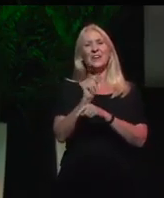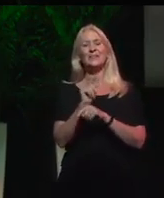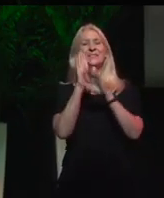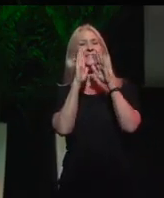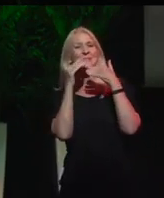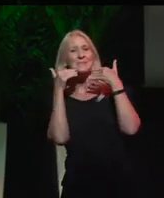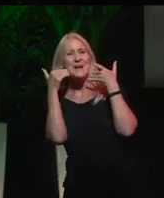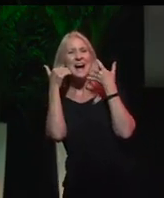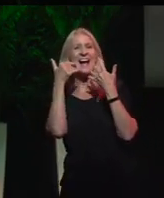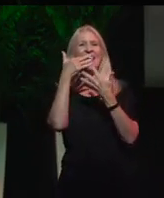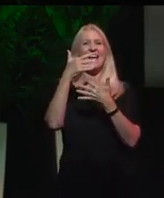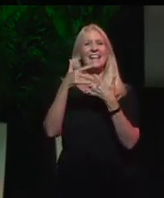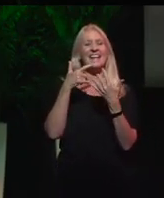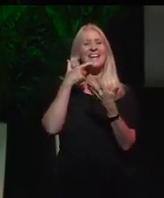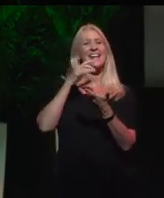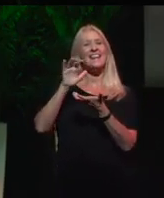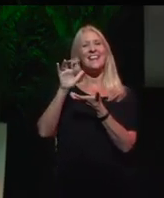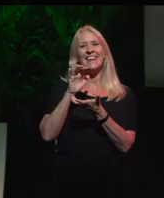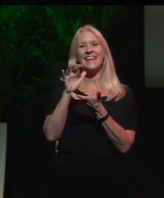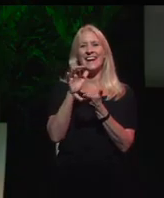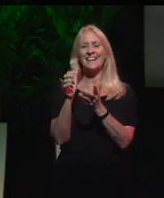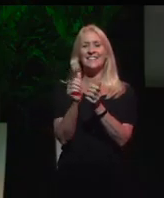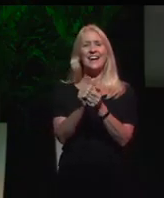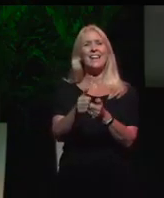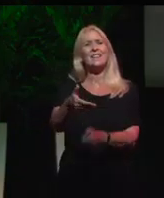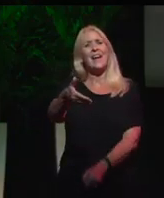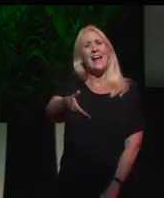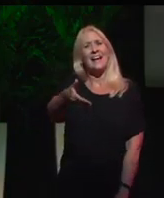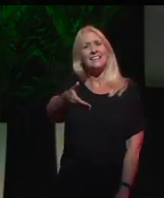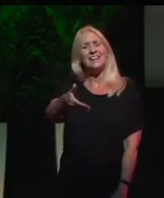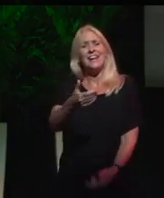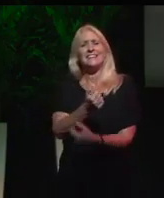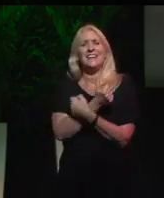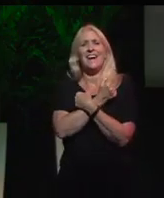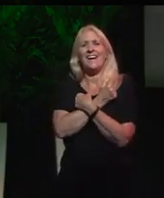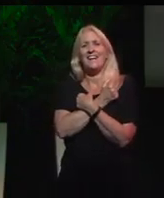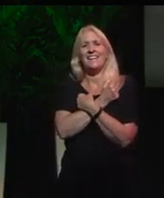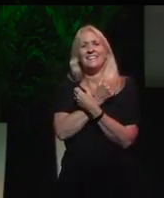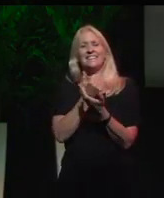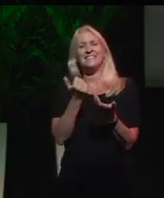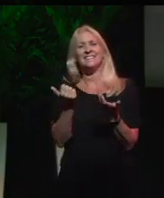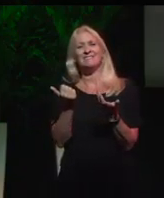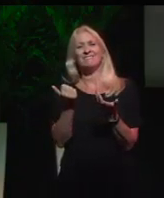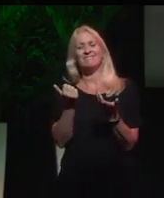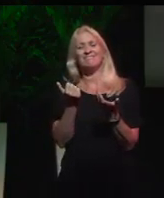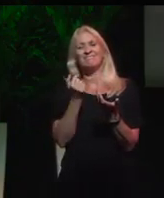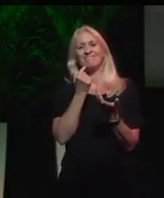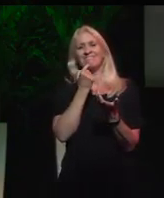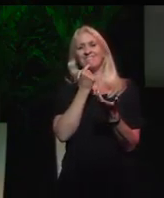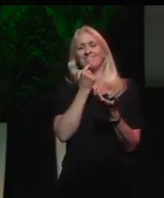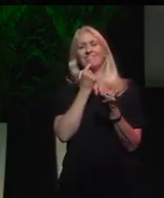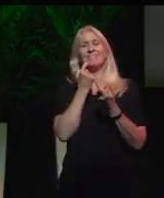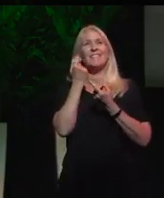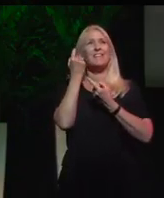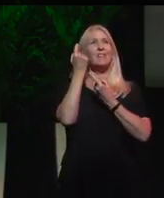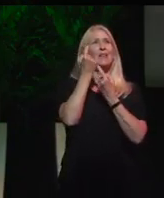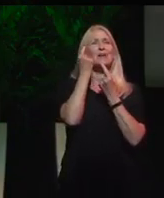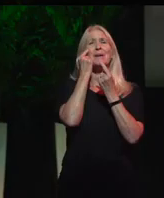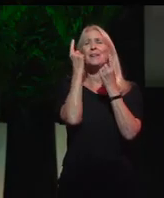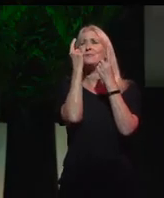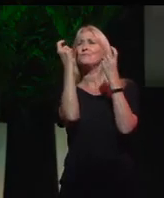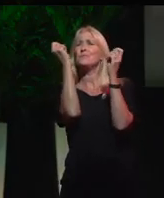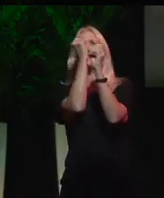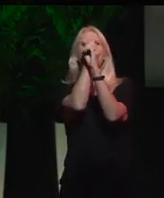smiles and laughs, handshakes and hugs, thoughts of our dreams and of